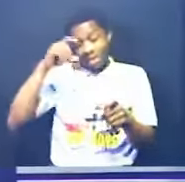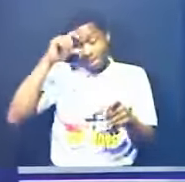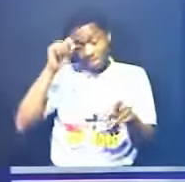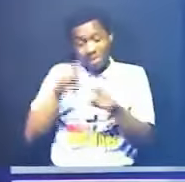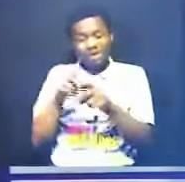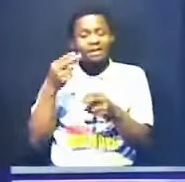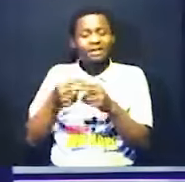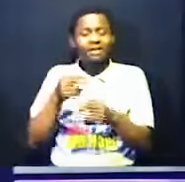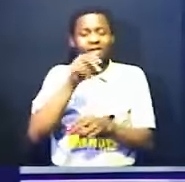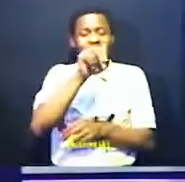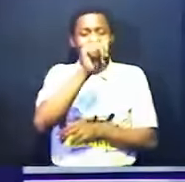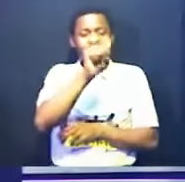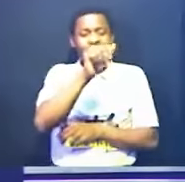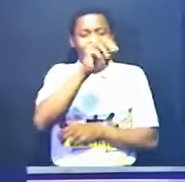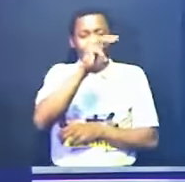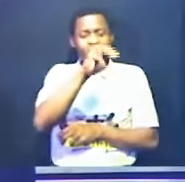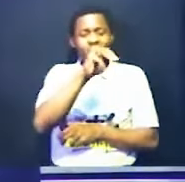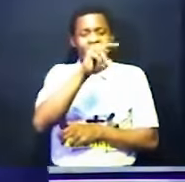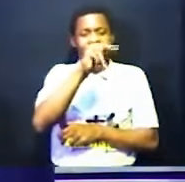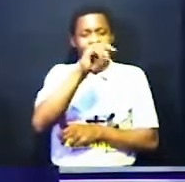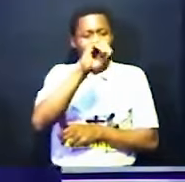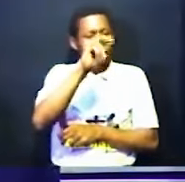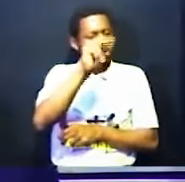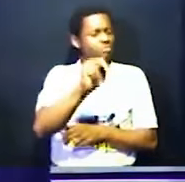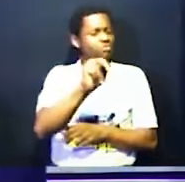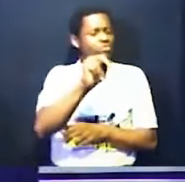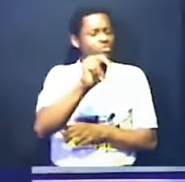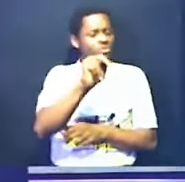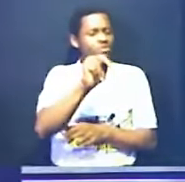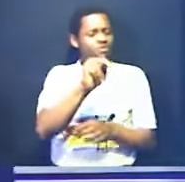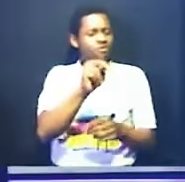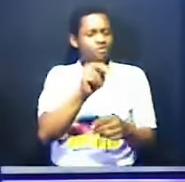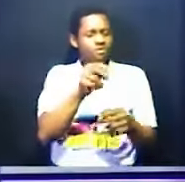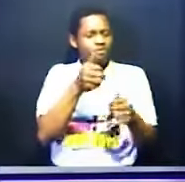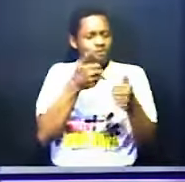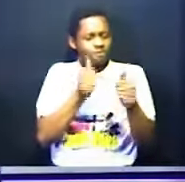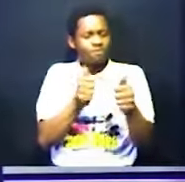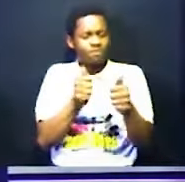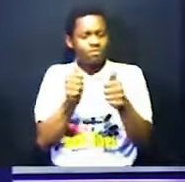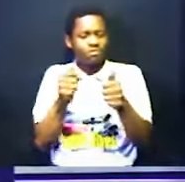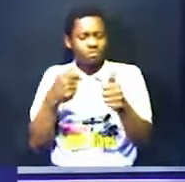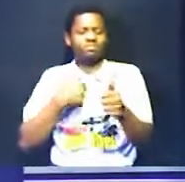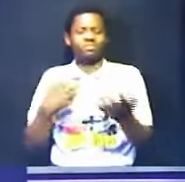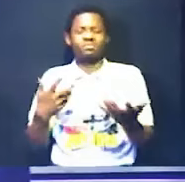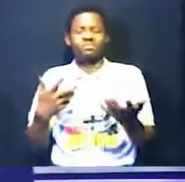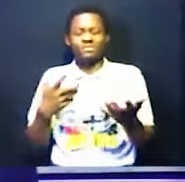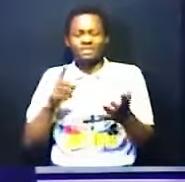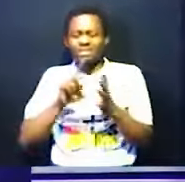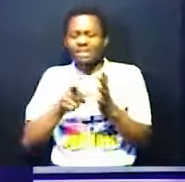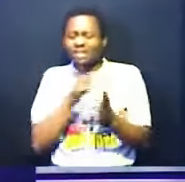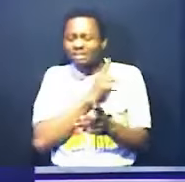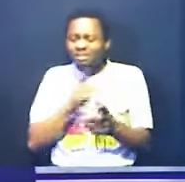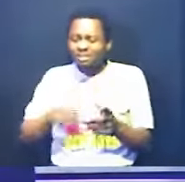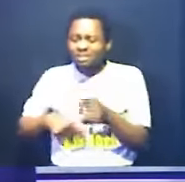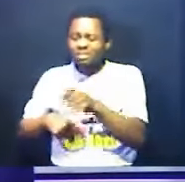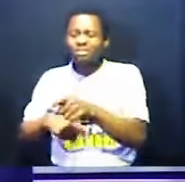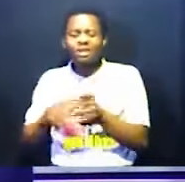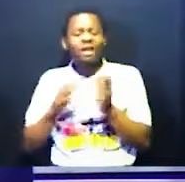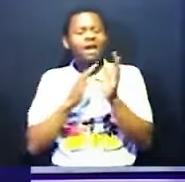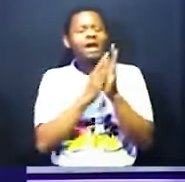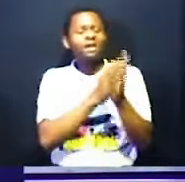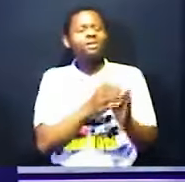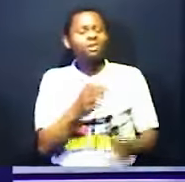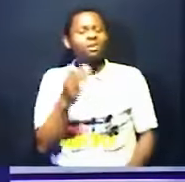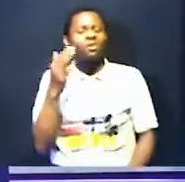The king asked him, "Why should he go with you?" And Absalom can say, "Say tis